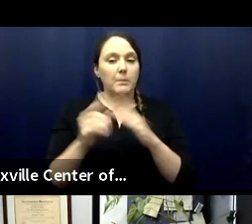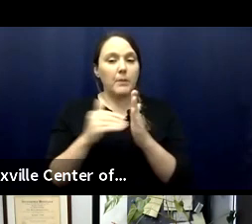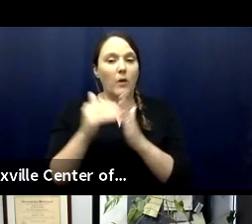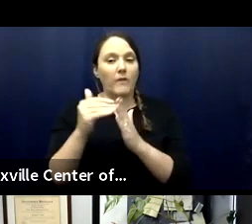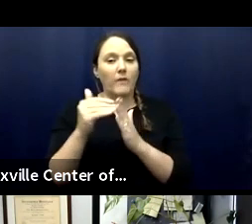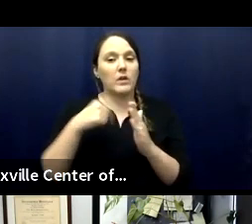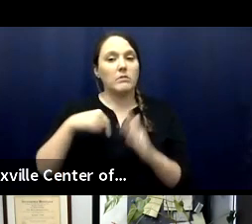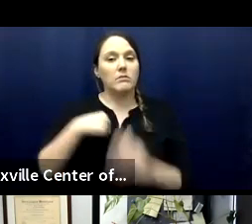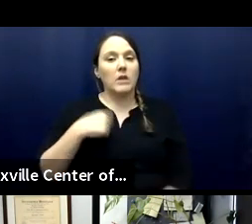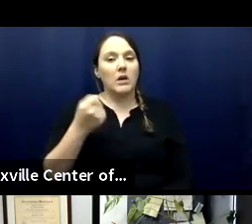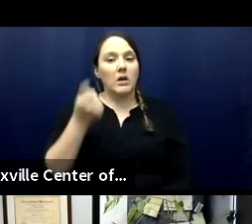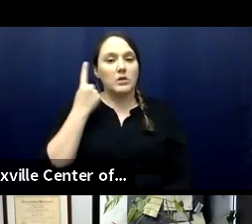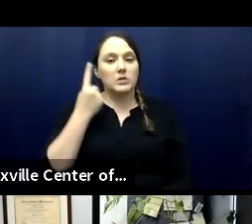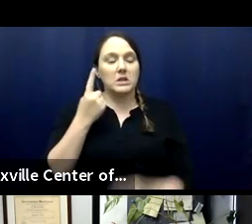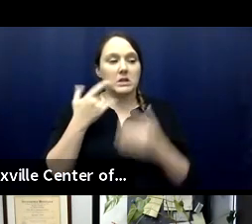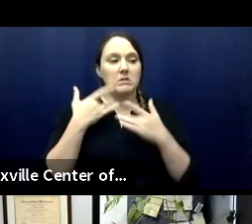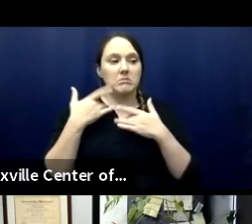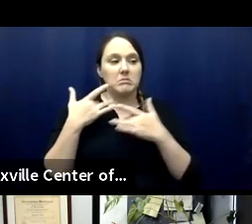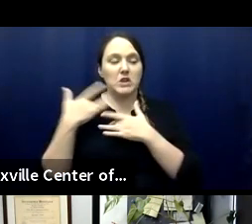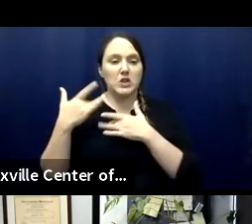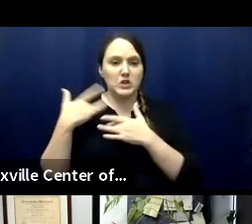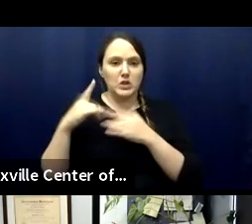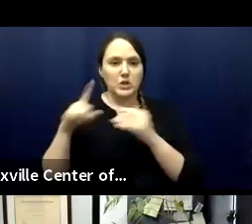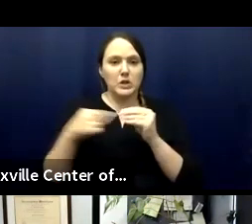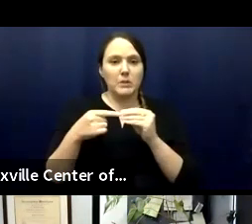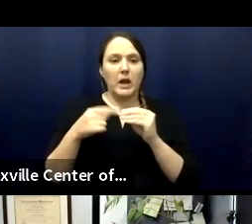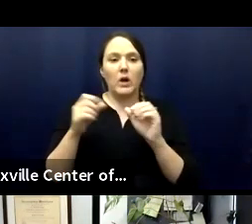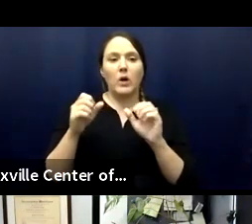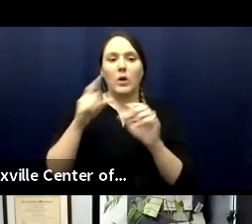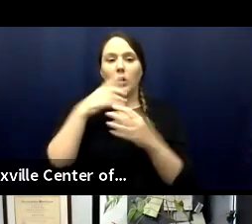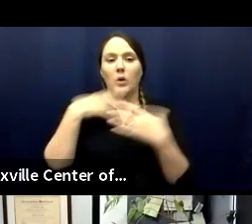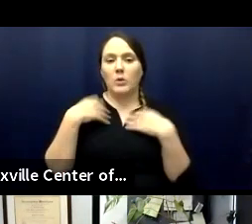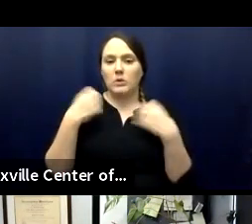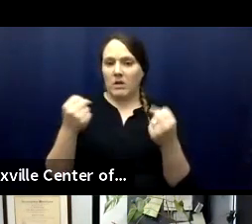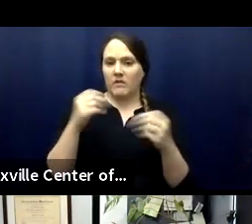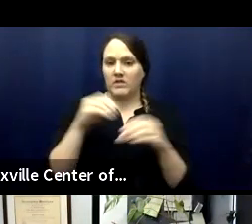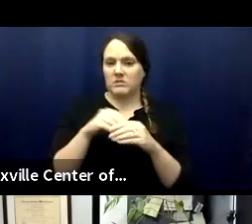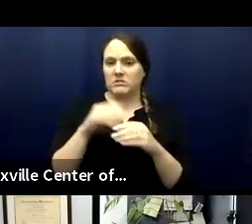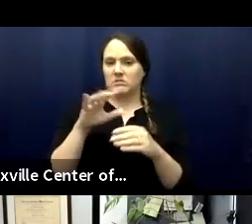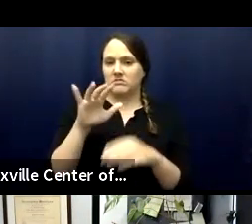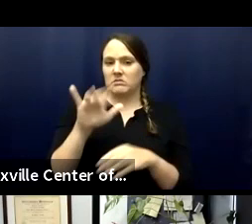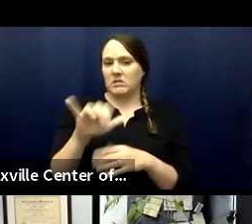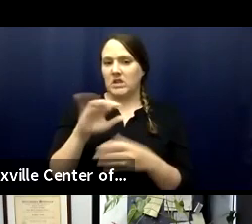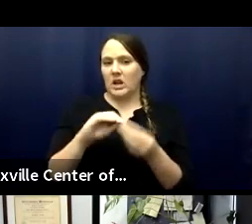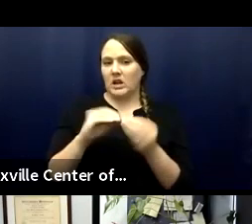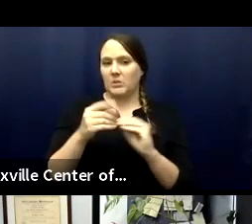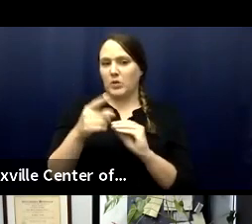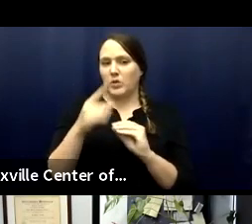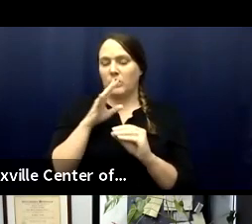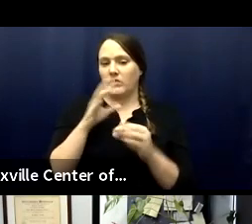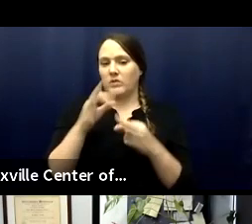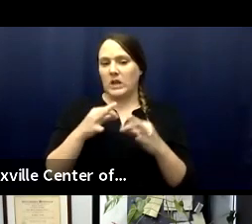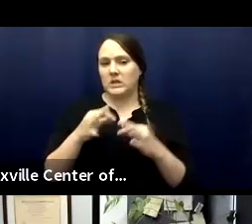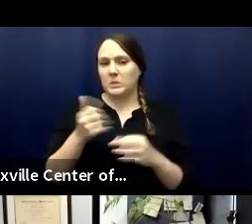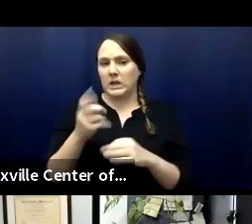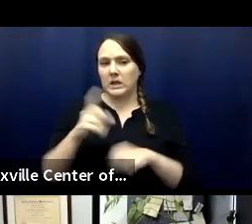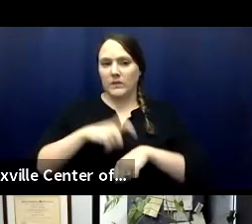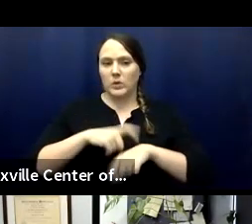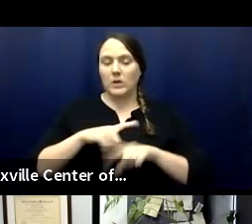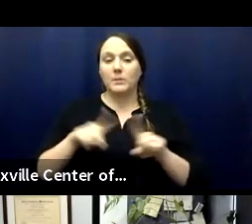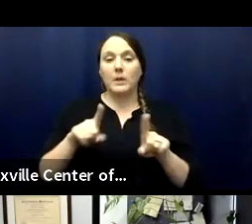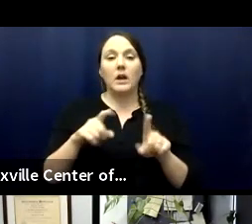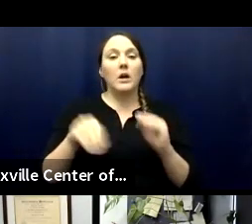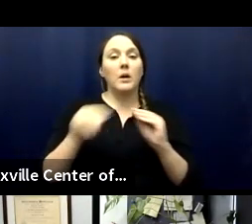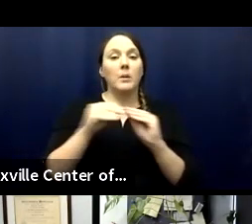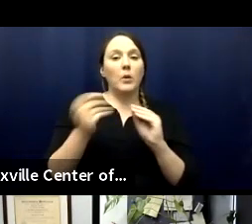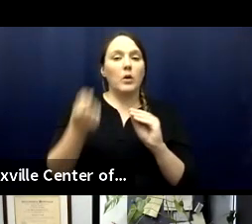concerns about our our confidence in that number as it's tracked for reasons that you've described multiple times. But it's more just the understanding of what